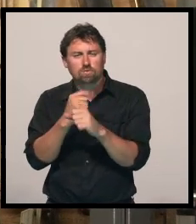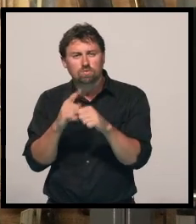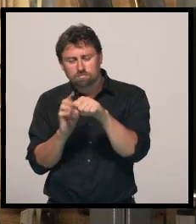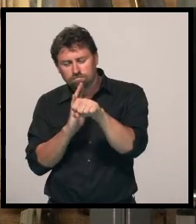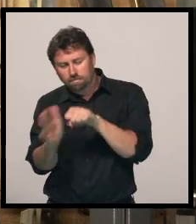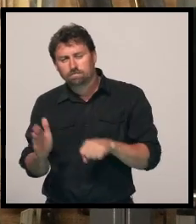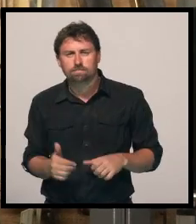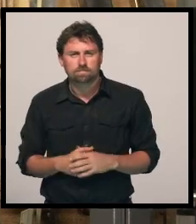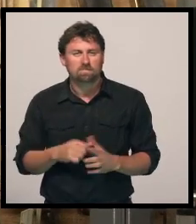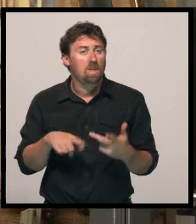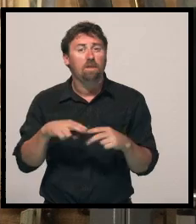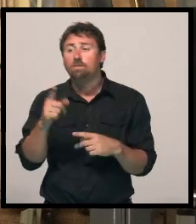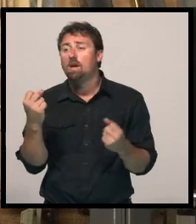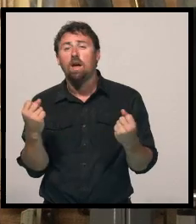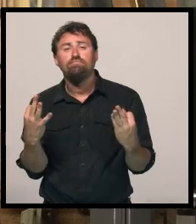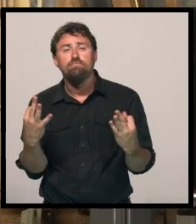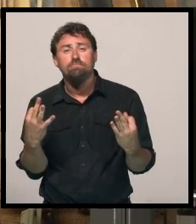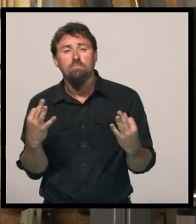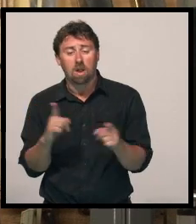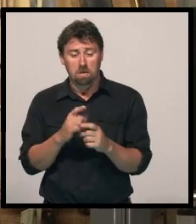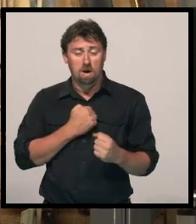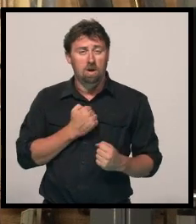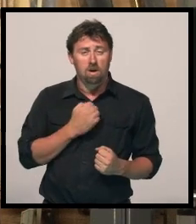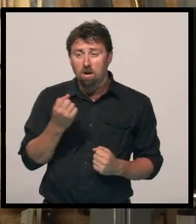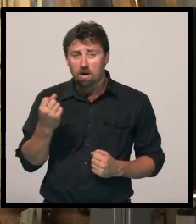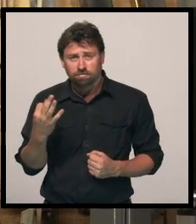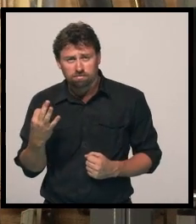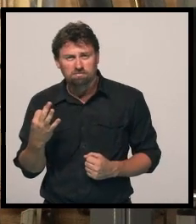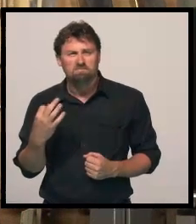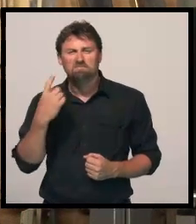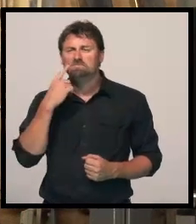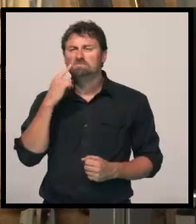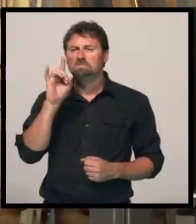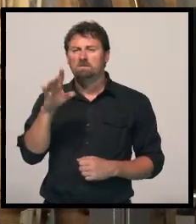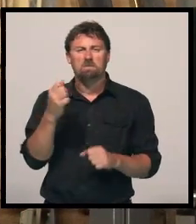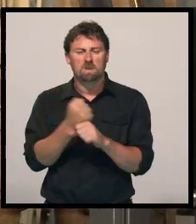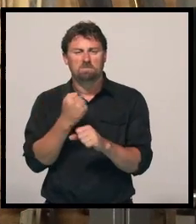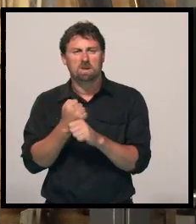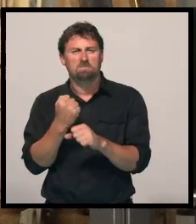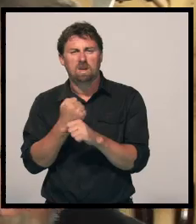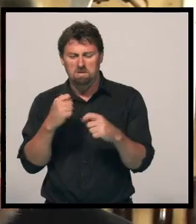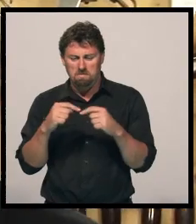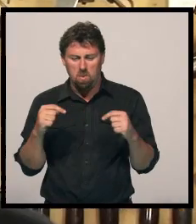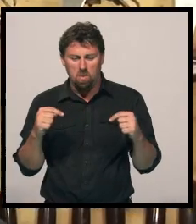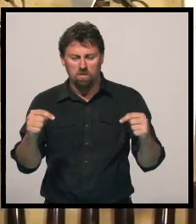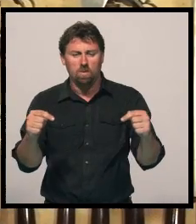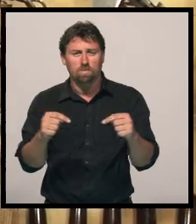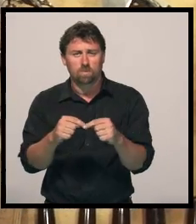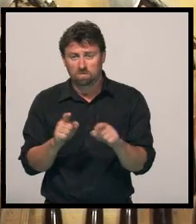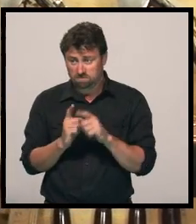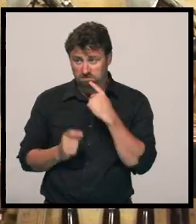But if you don't have a shooting plane set up like this, it's just as easy to make a small shooting board, which I've done